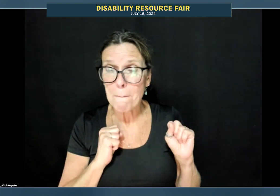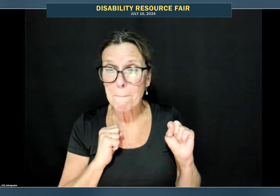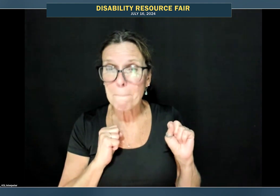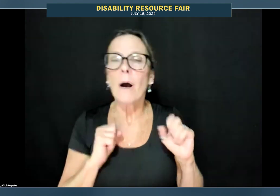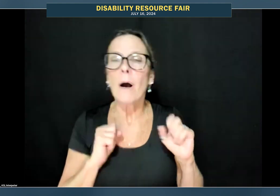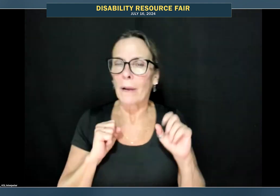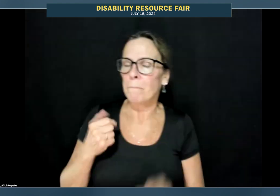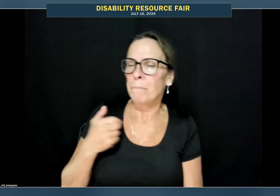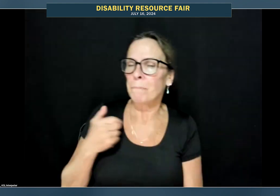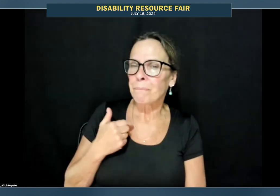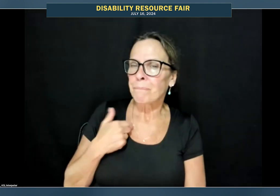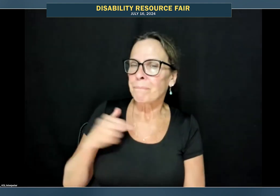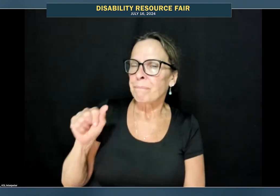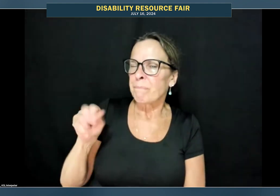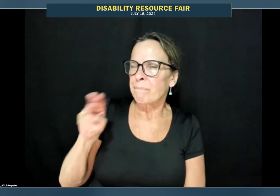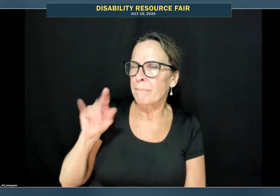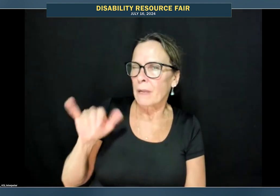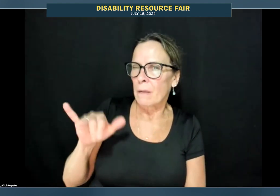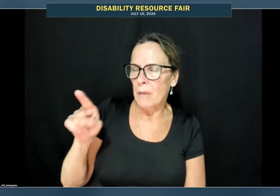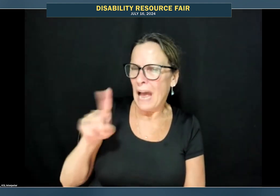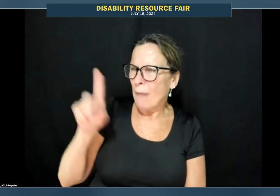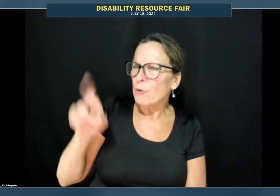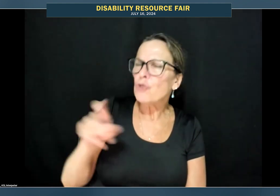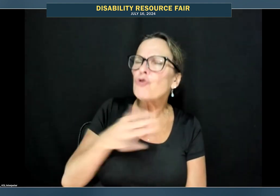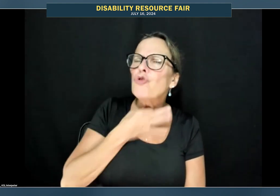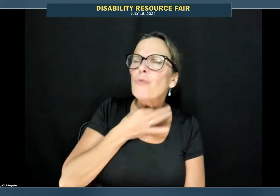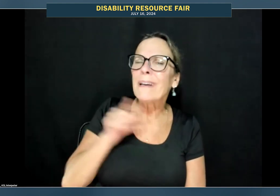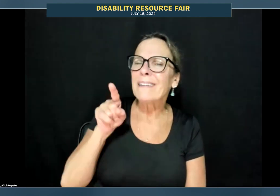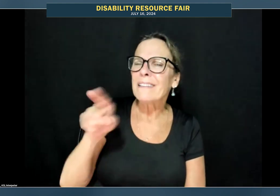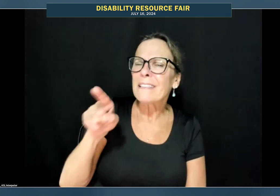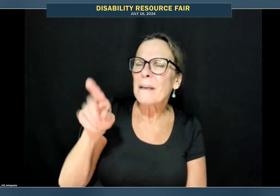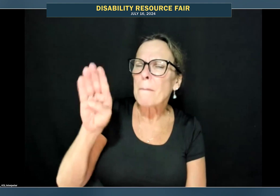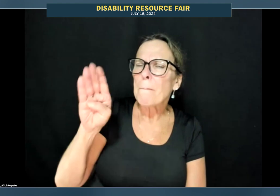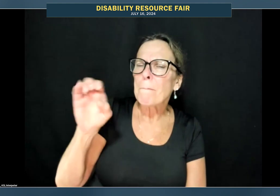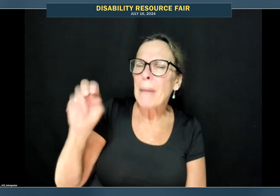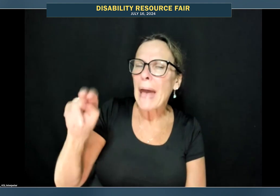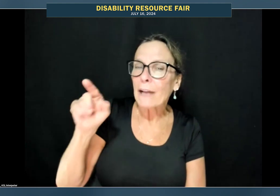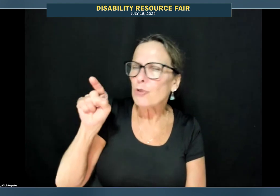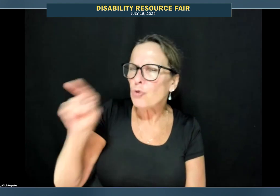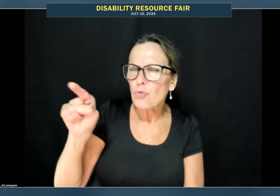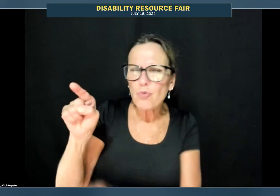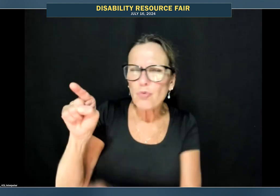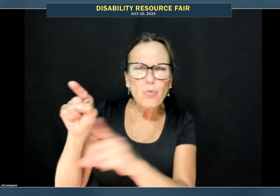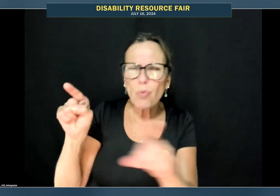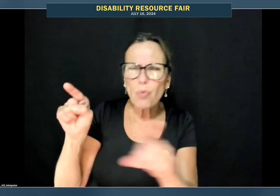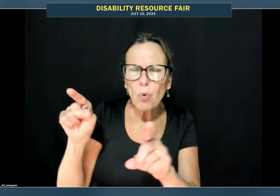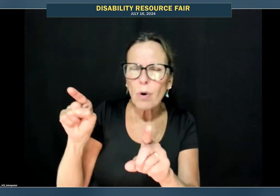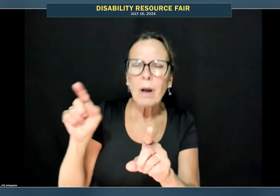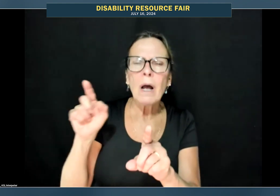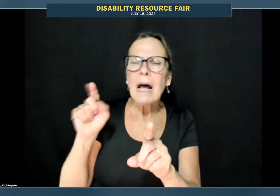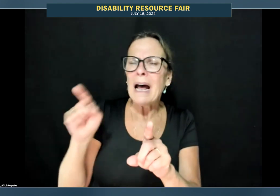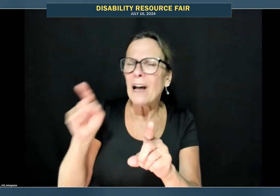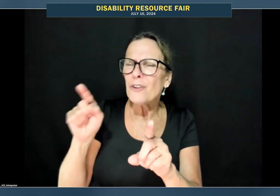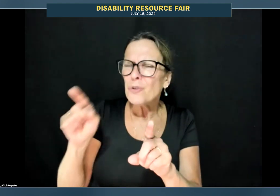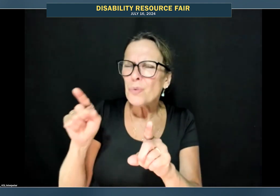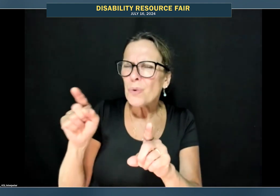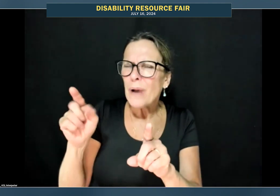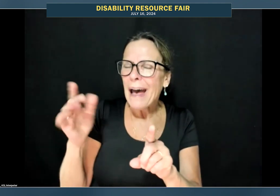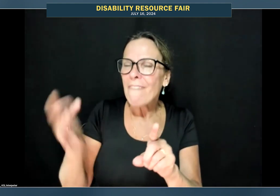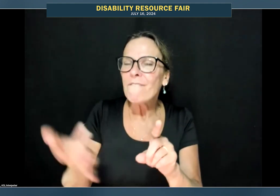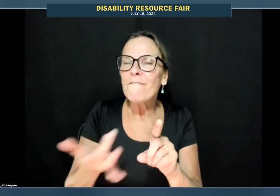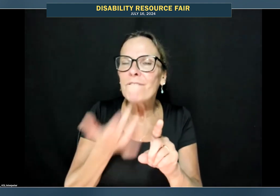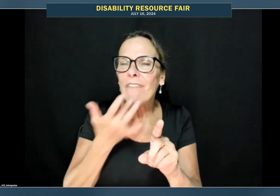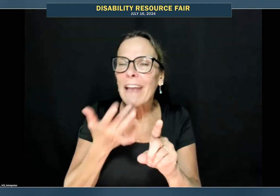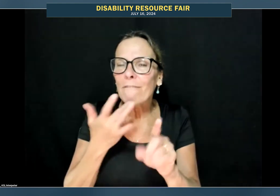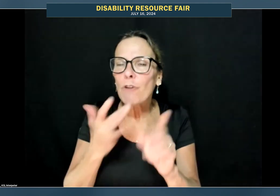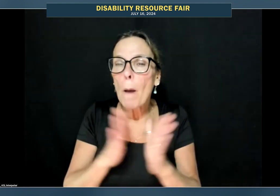Okay, I'm curious, Ben, if you, or it doesn't have to be you personally, but have any favorite